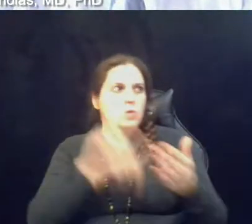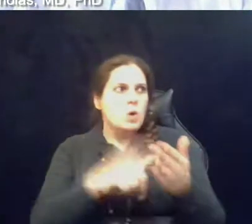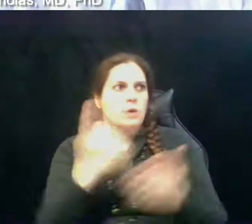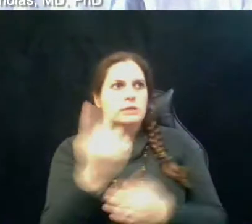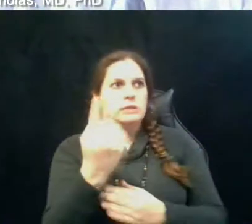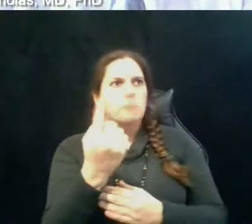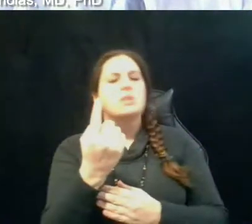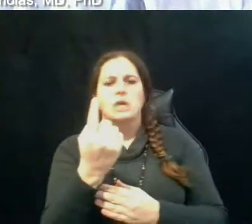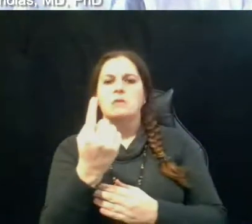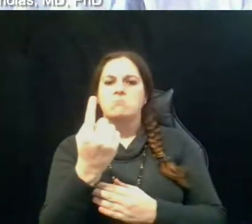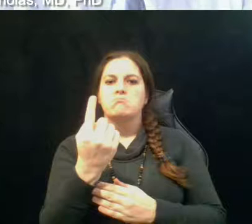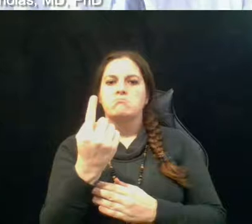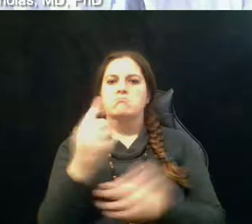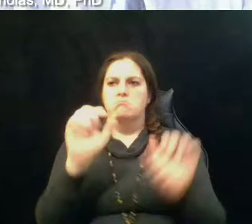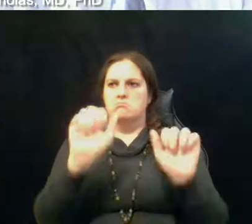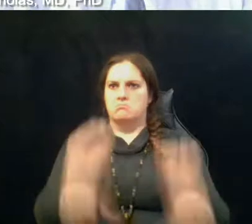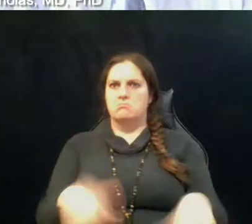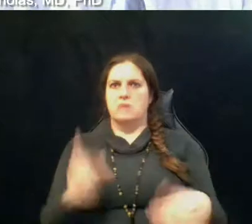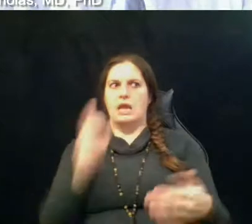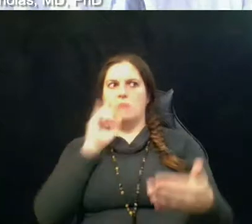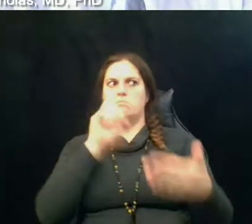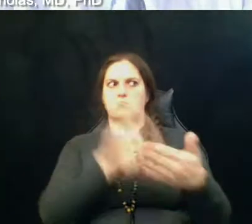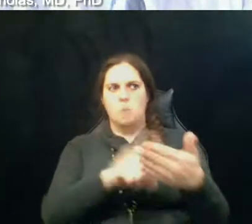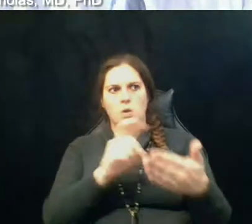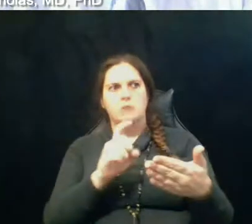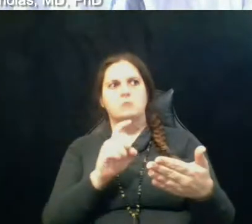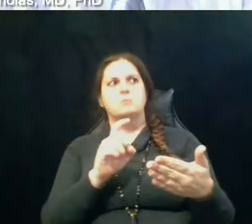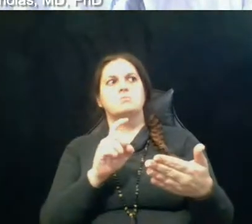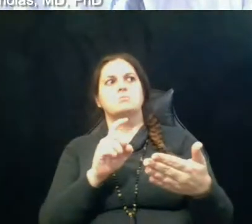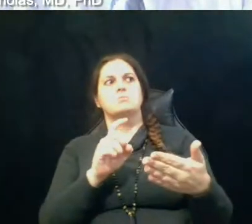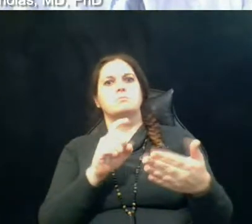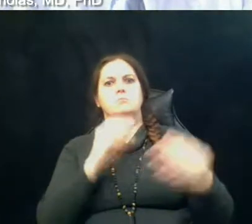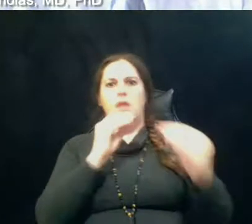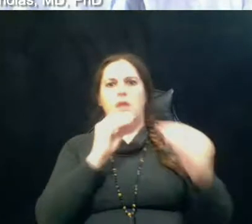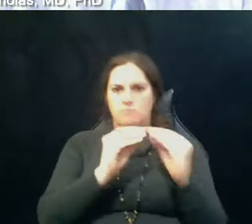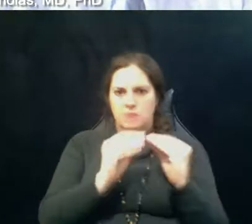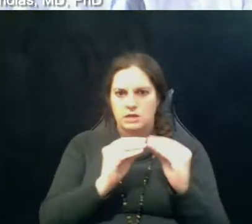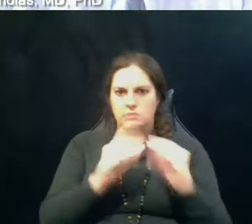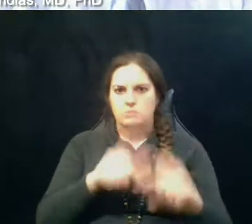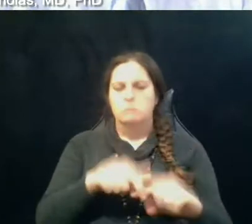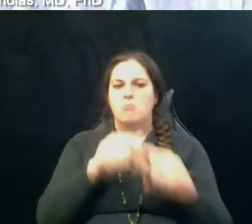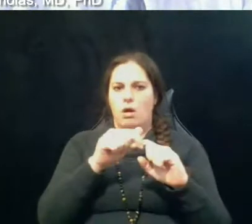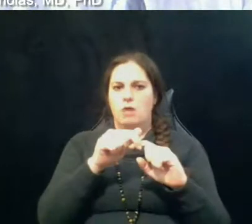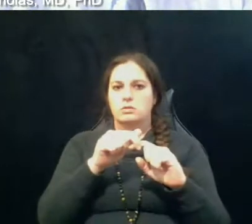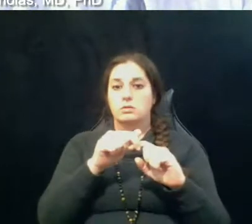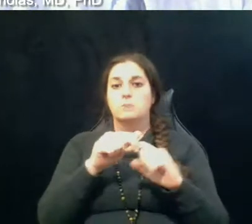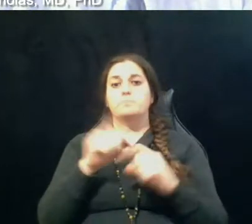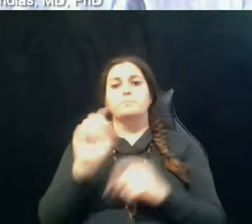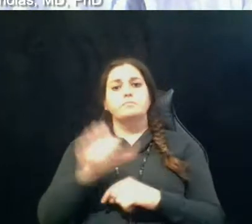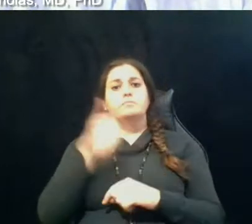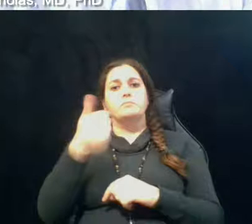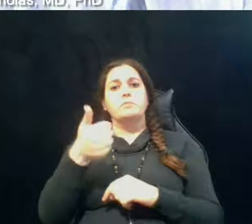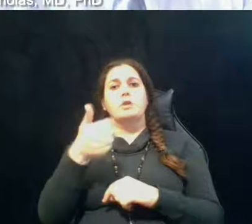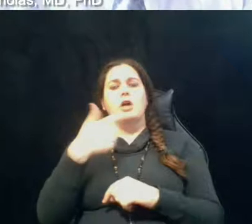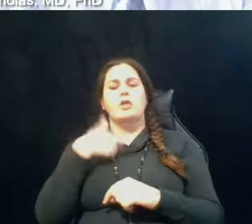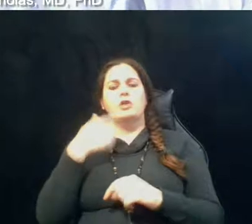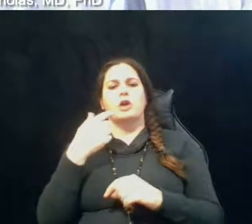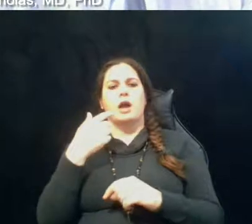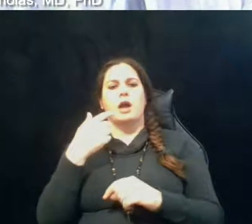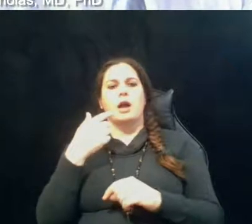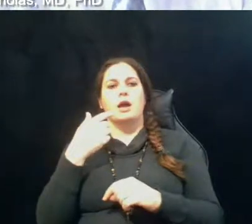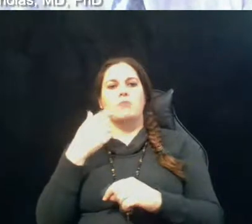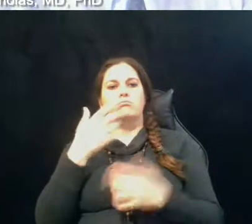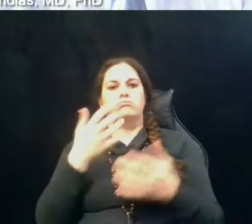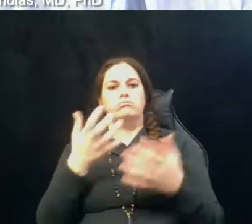other thing I would mention, Dr. Sholas, is that we participated in the studies for Pfizer. And so